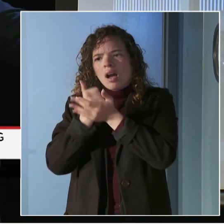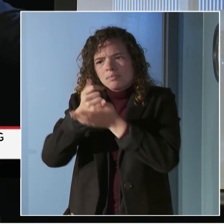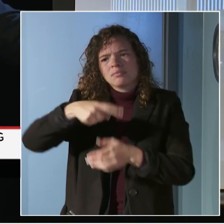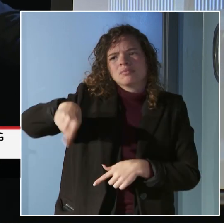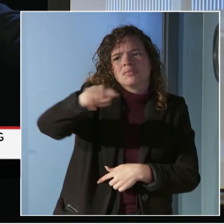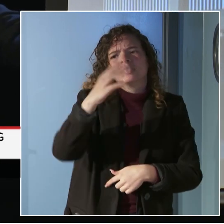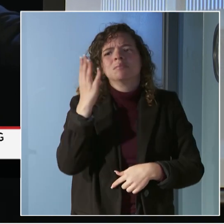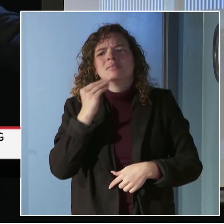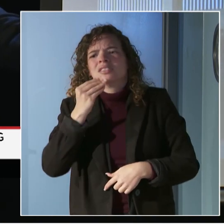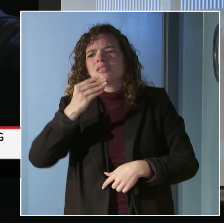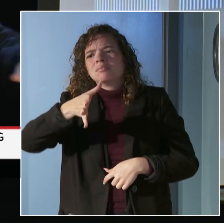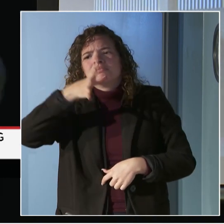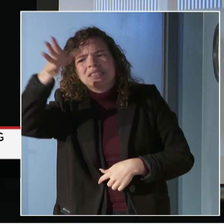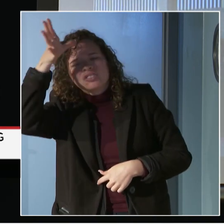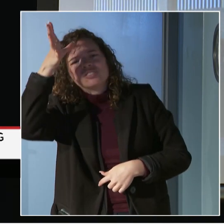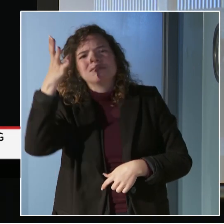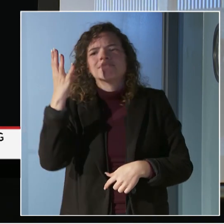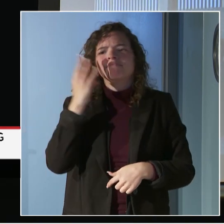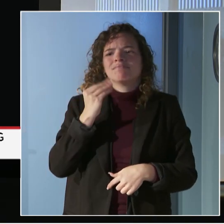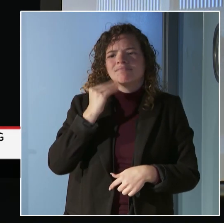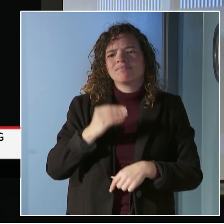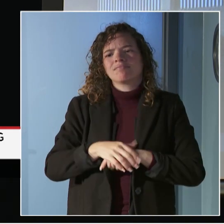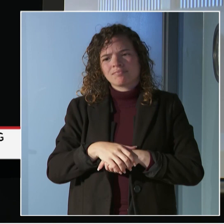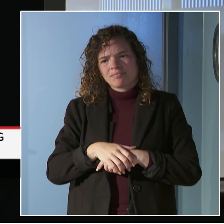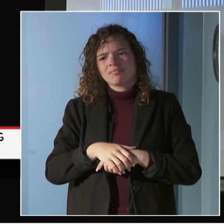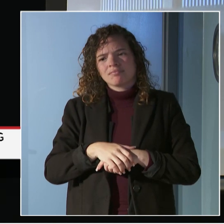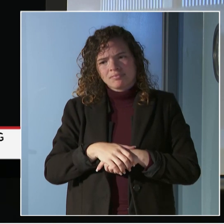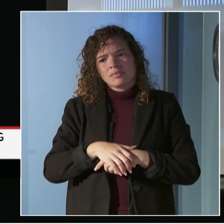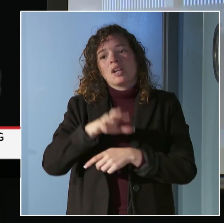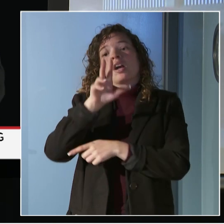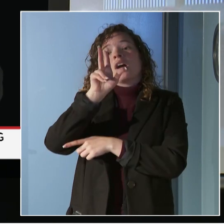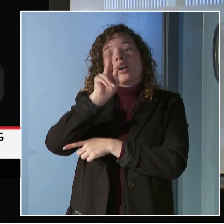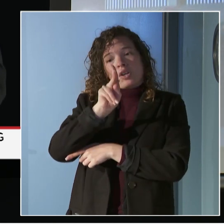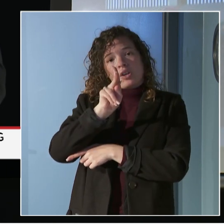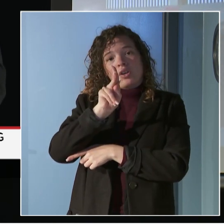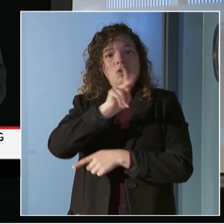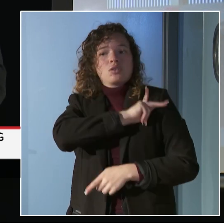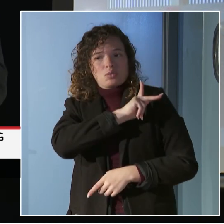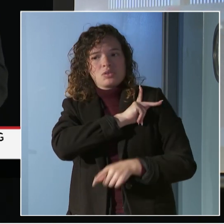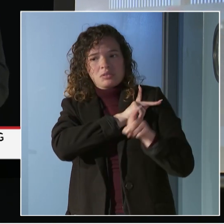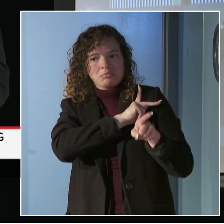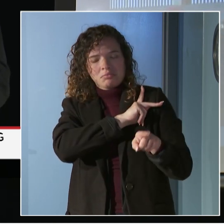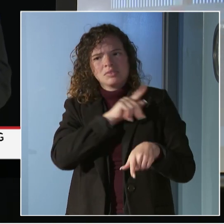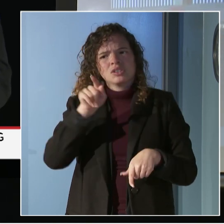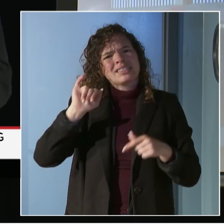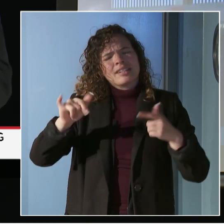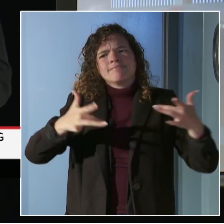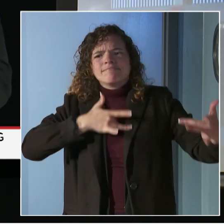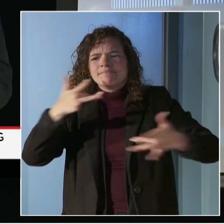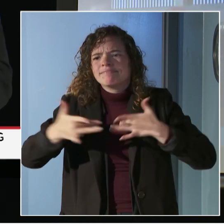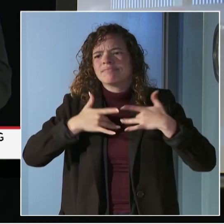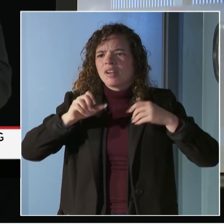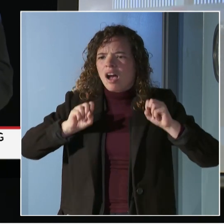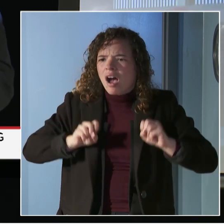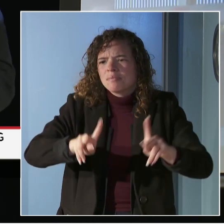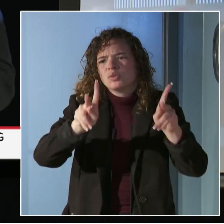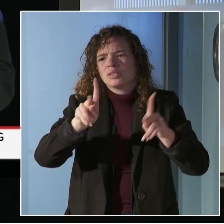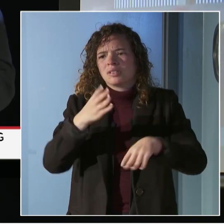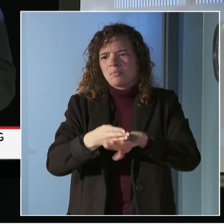Khulud, eager for her opportunity. Here she is today. I'm going to say a couple things about her before she comes